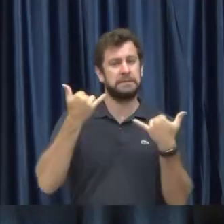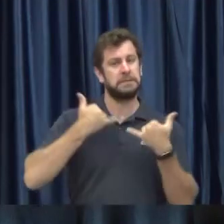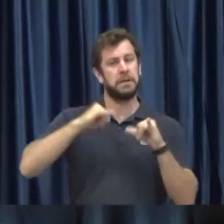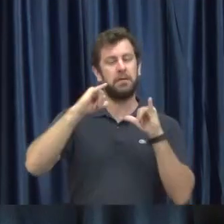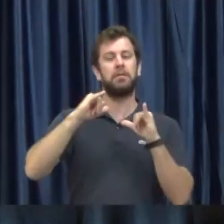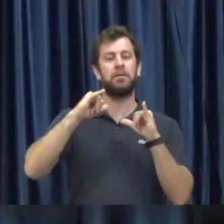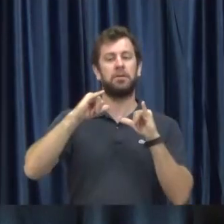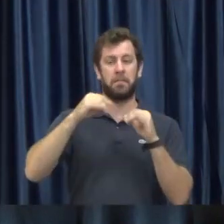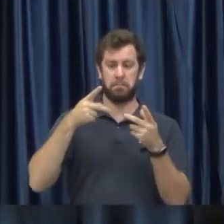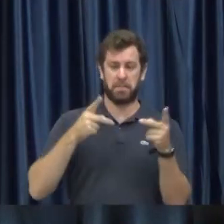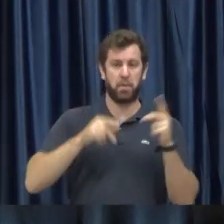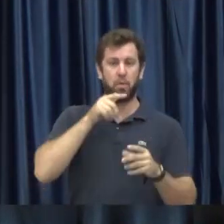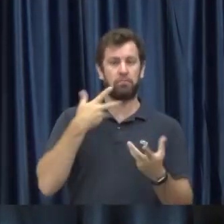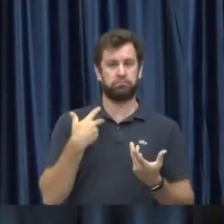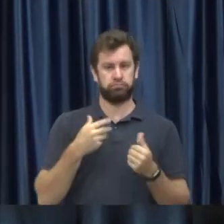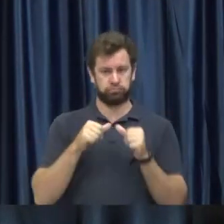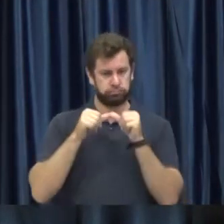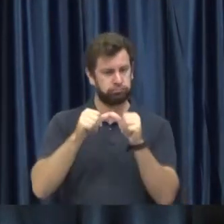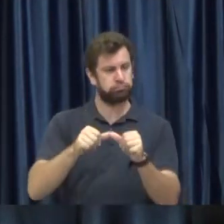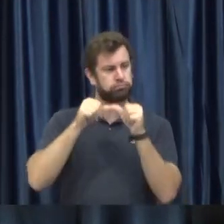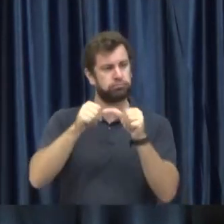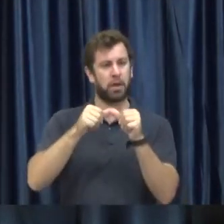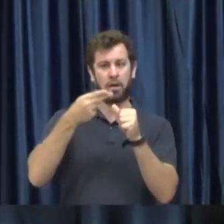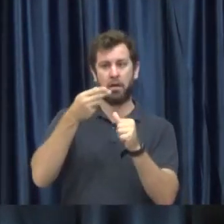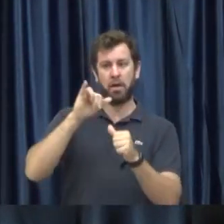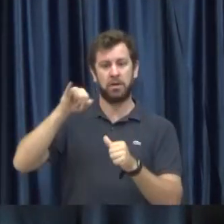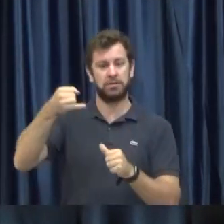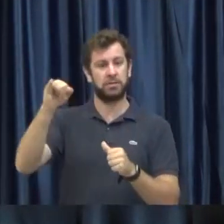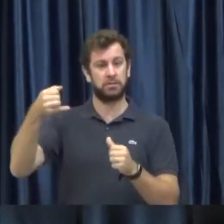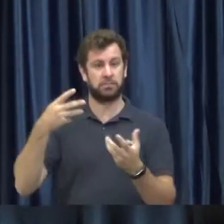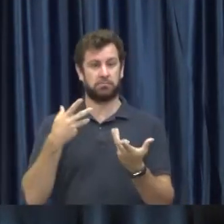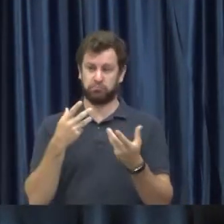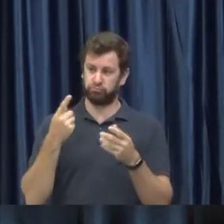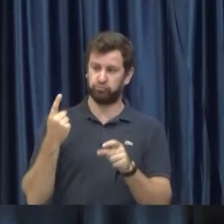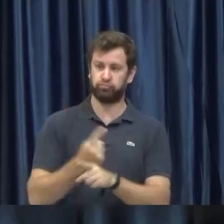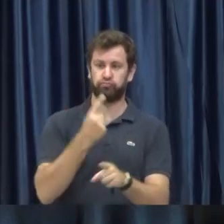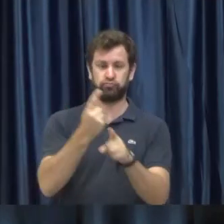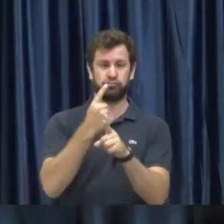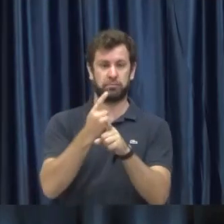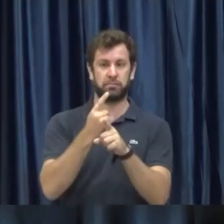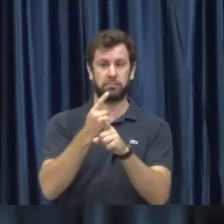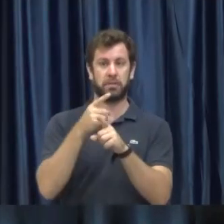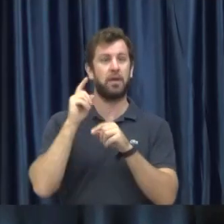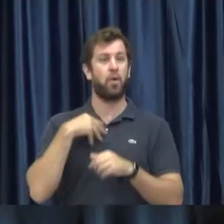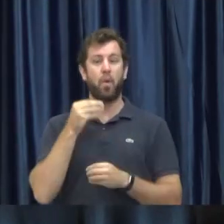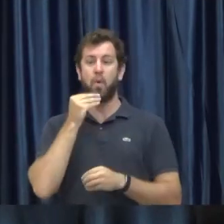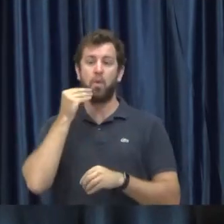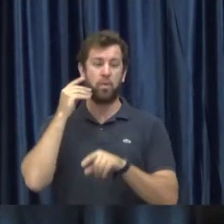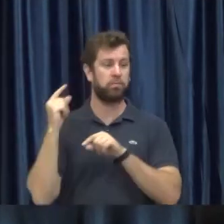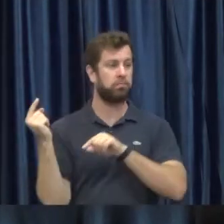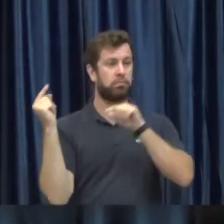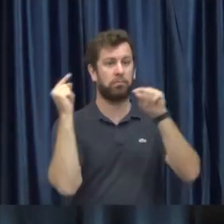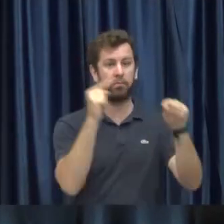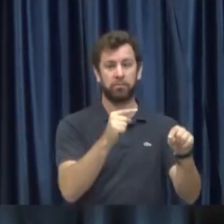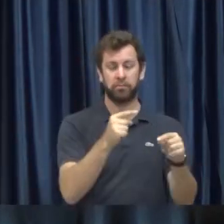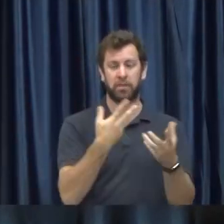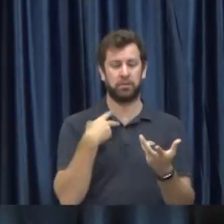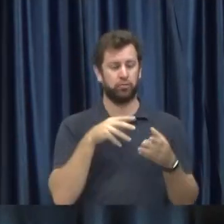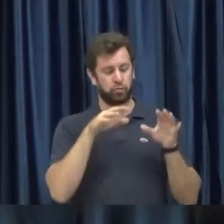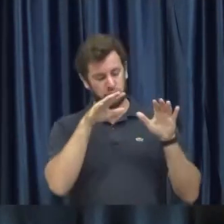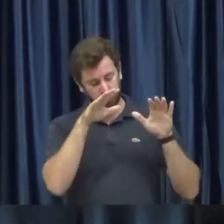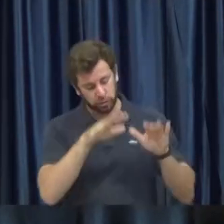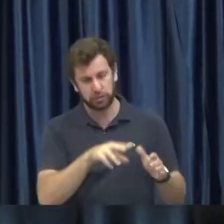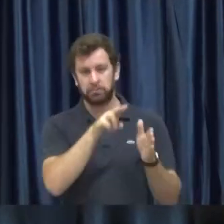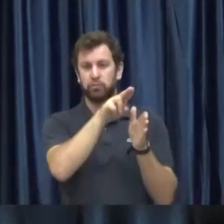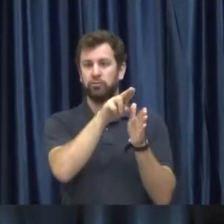Hajj properly could not go home and worship graves, could not go home